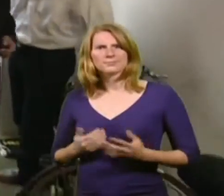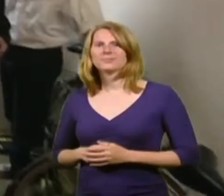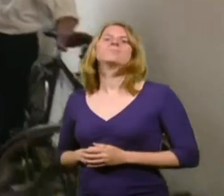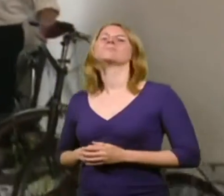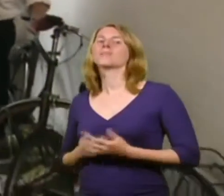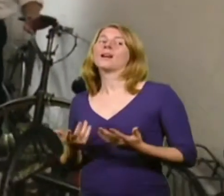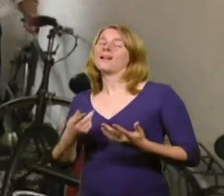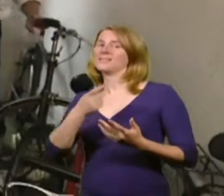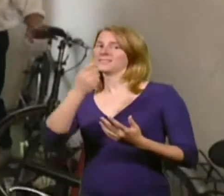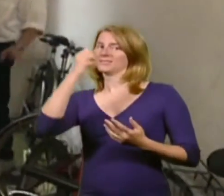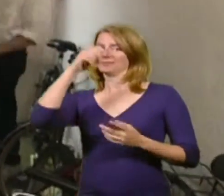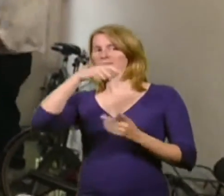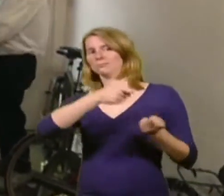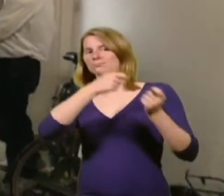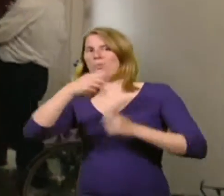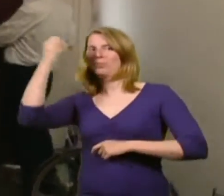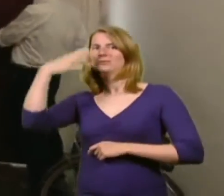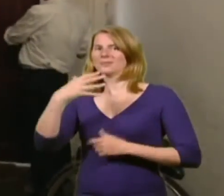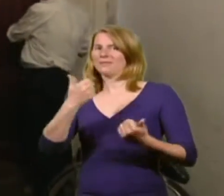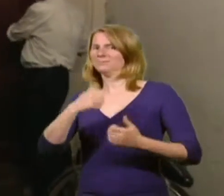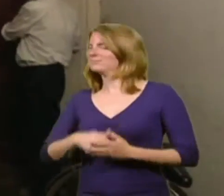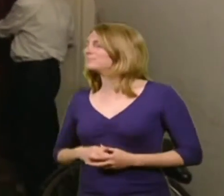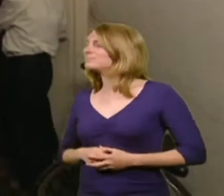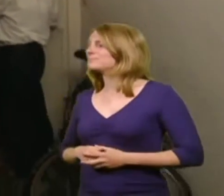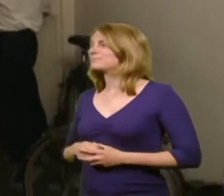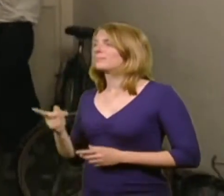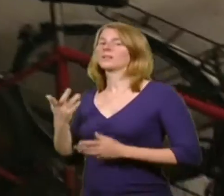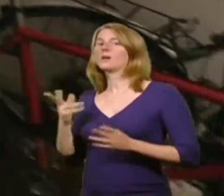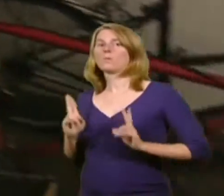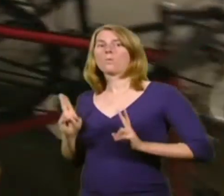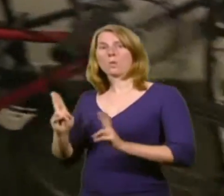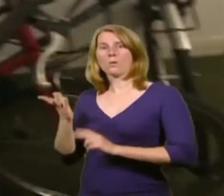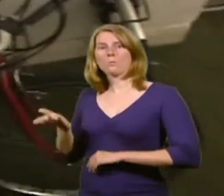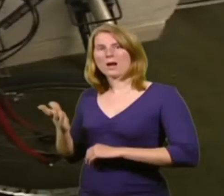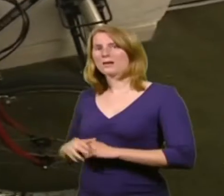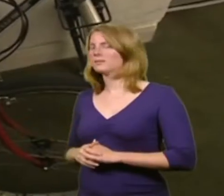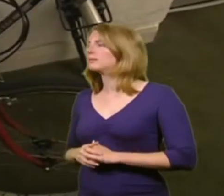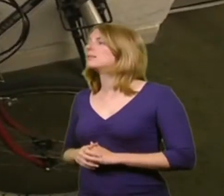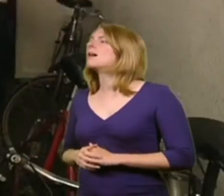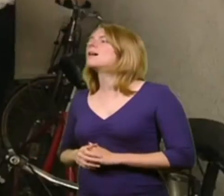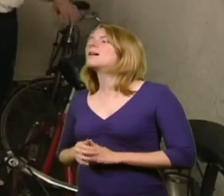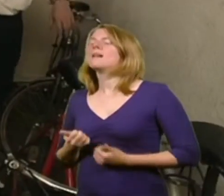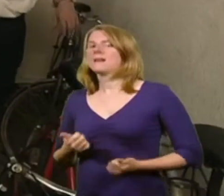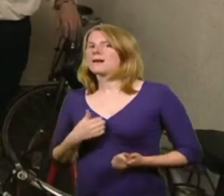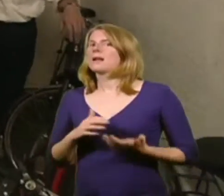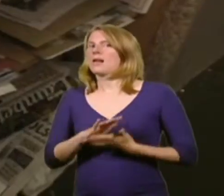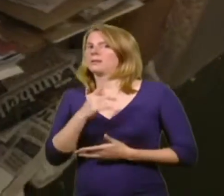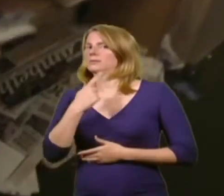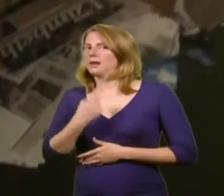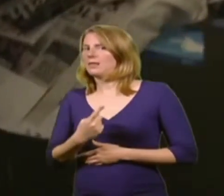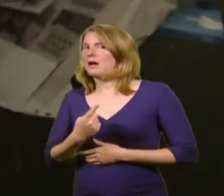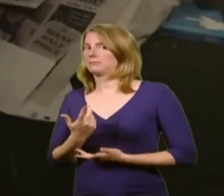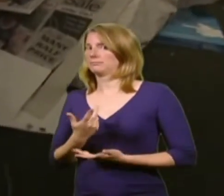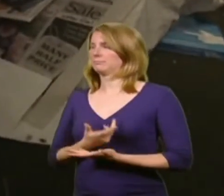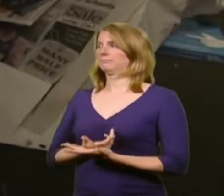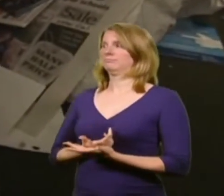through. This is our communal hallway. Well, I'm glad Don't you be very said impressed. that because